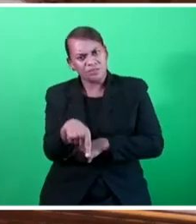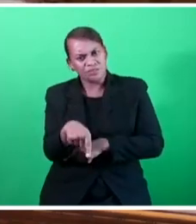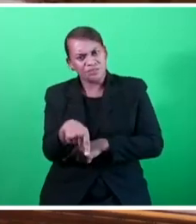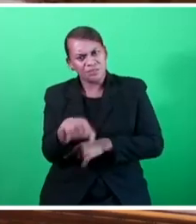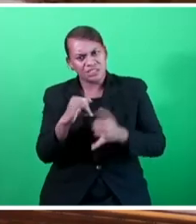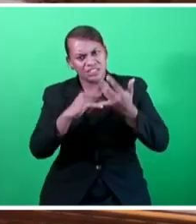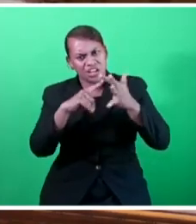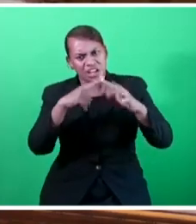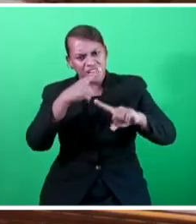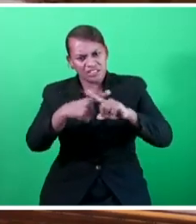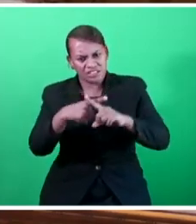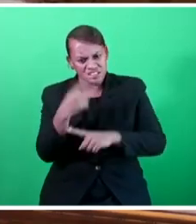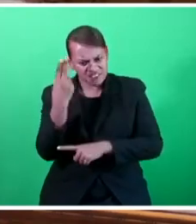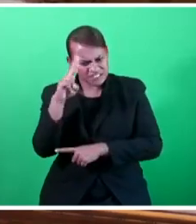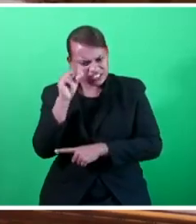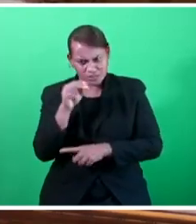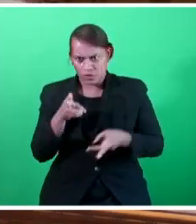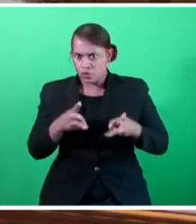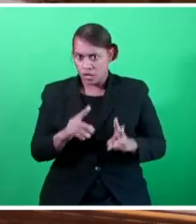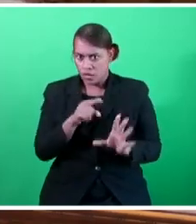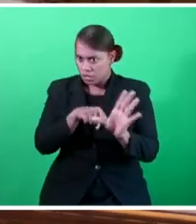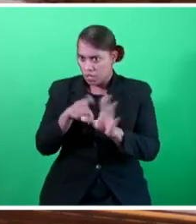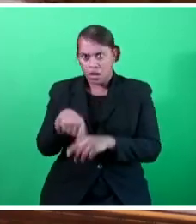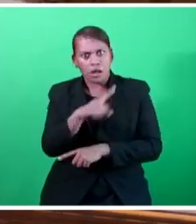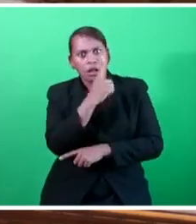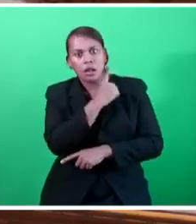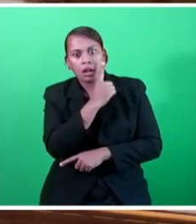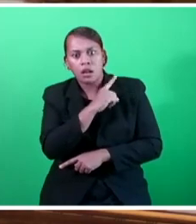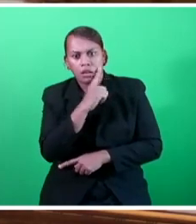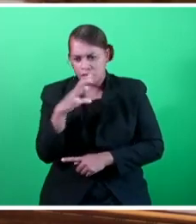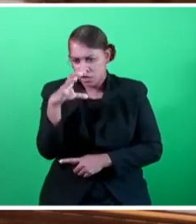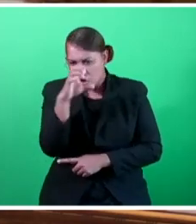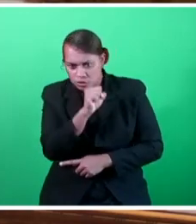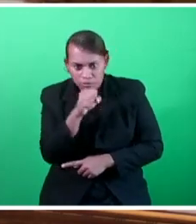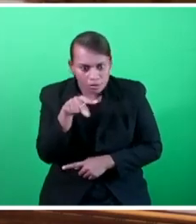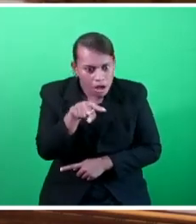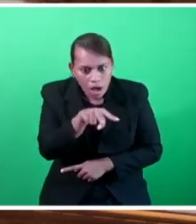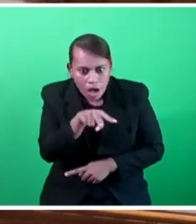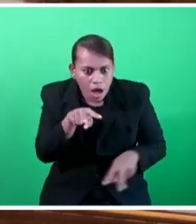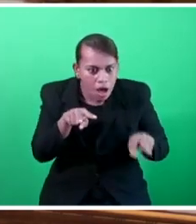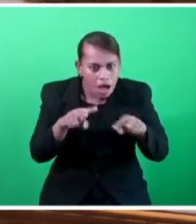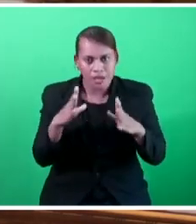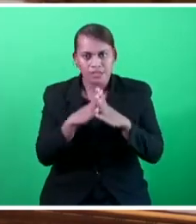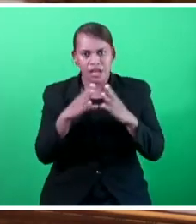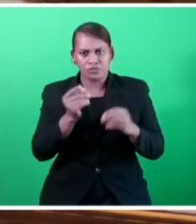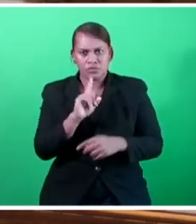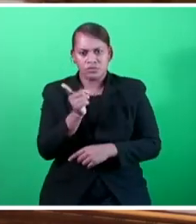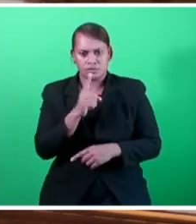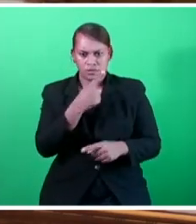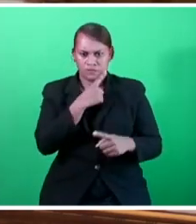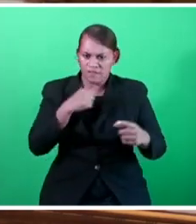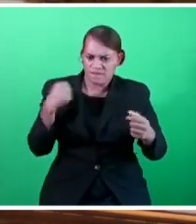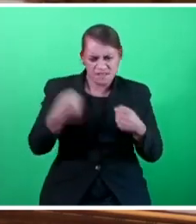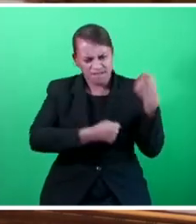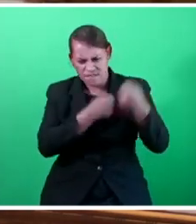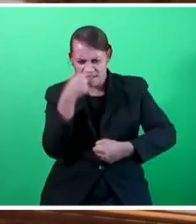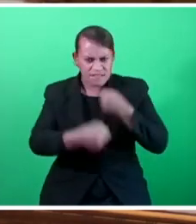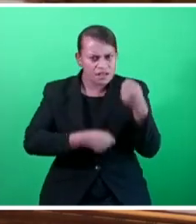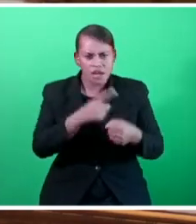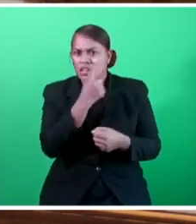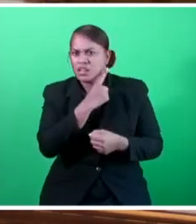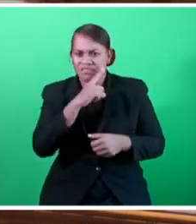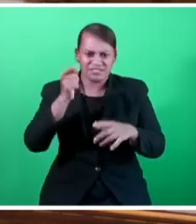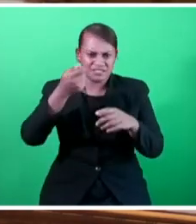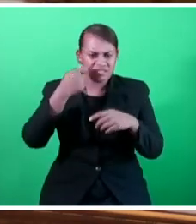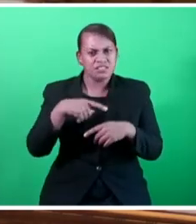gets caught having sex, she is beaten up by her brothers or has her hair shaved off by her parents to shame her. C,